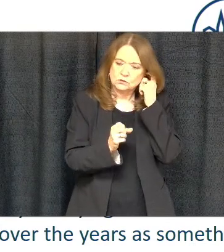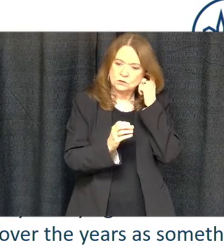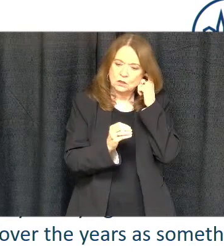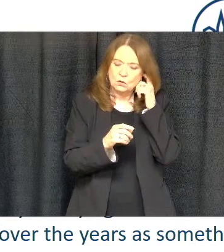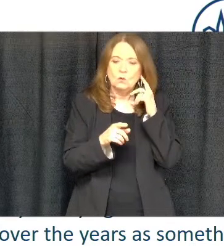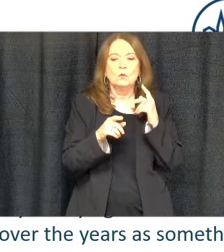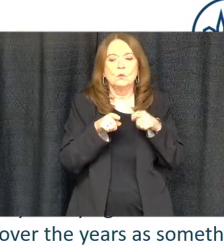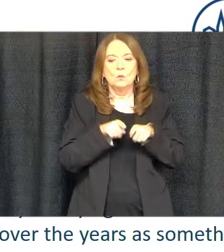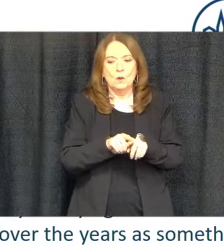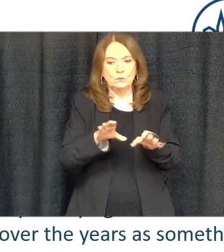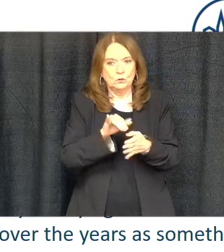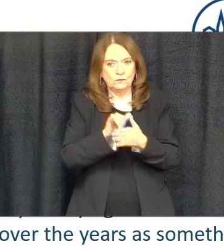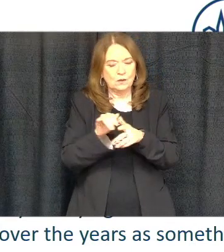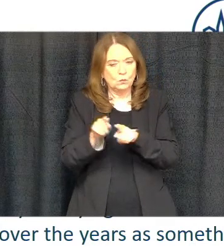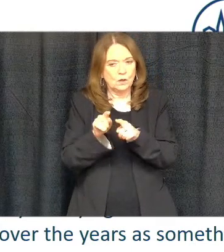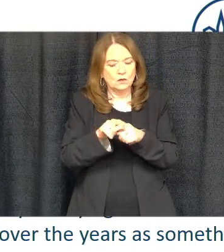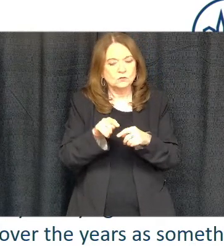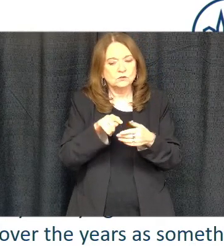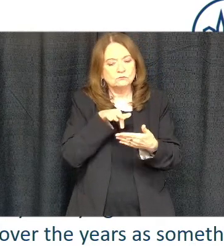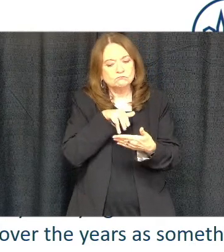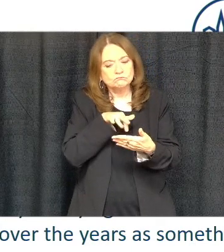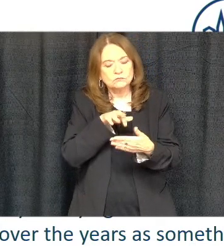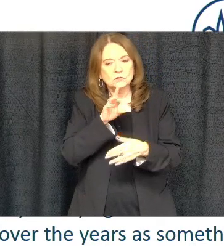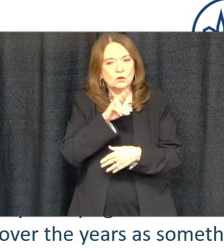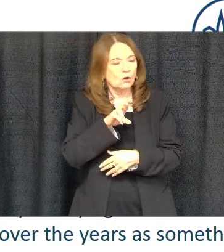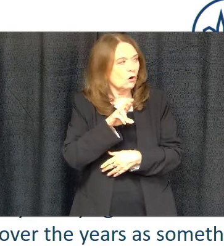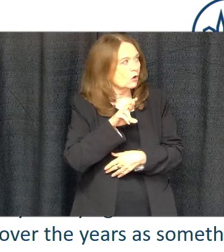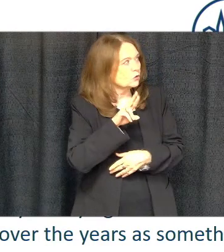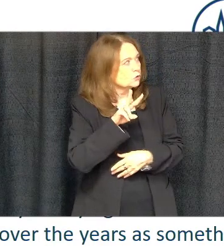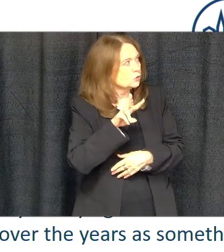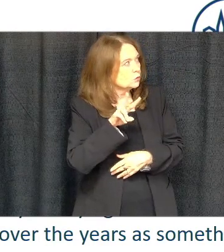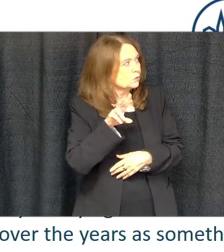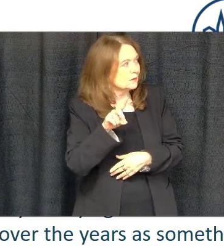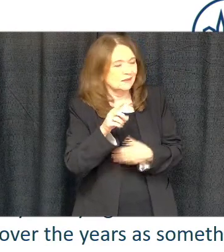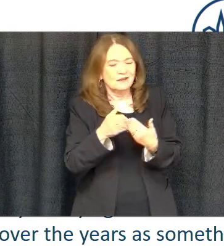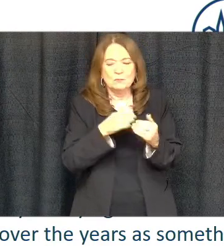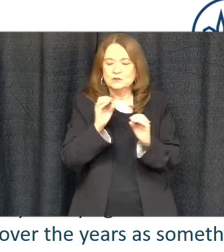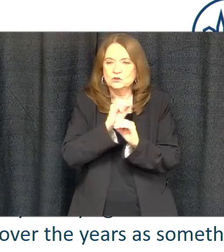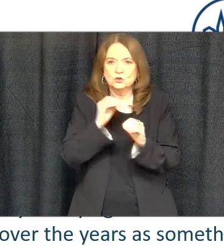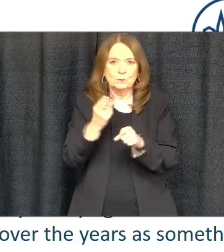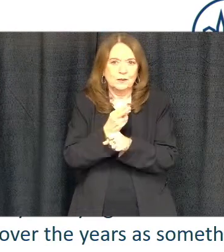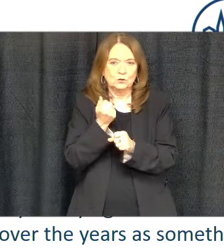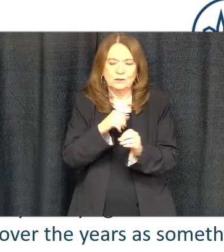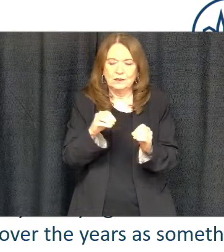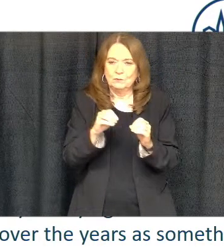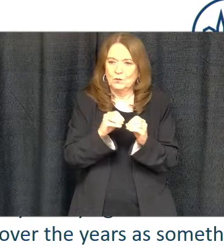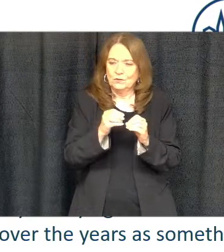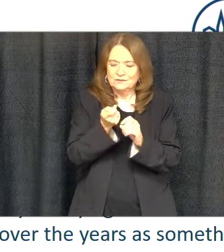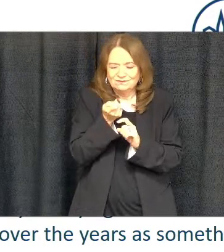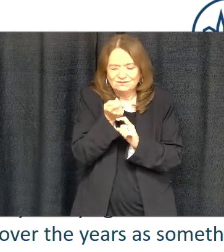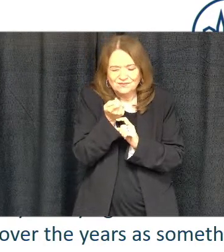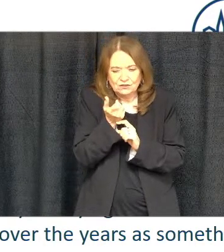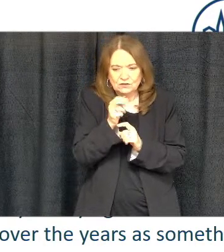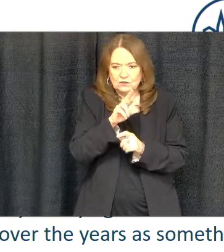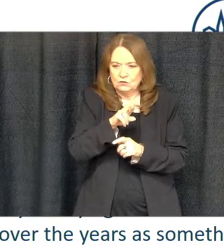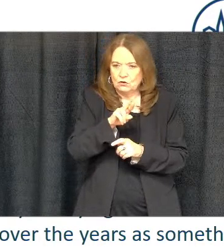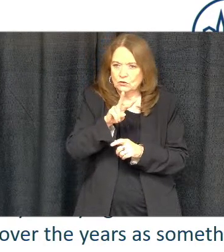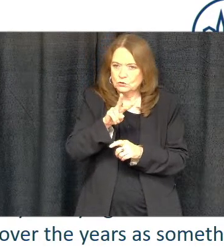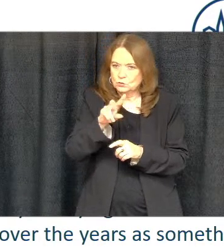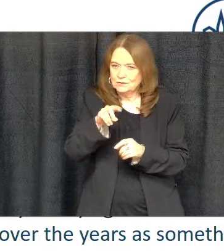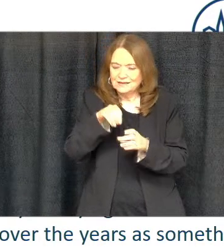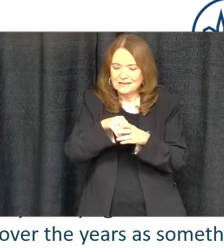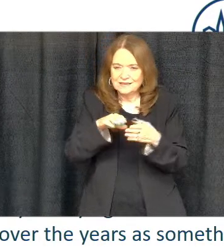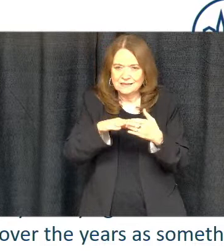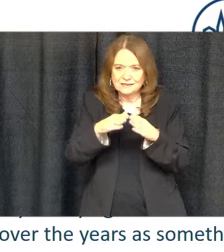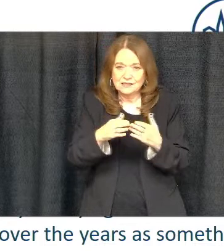while doing that, we also looked at the R2D, which almost no one uses anymore. There's very little R2D in the city. But R2D